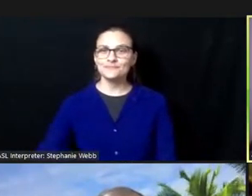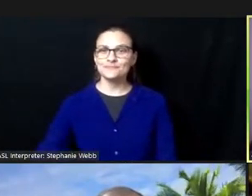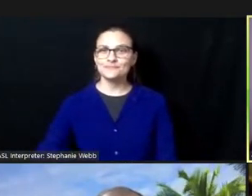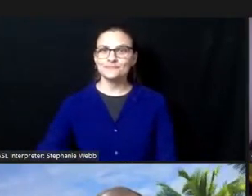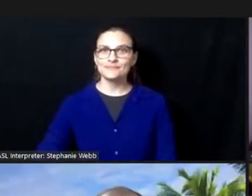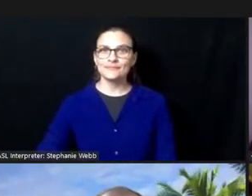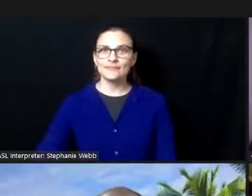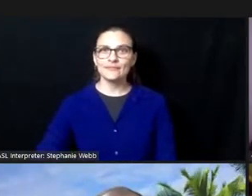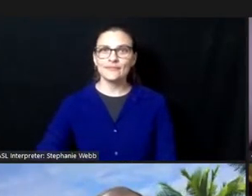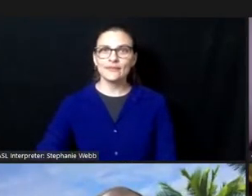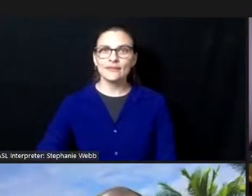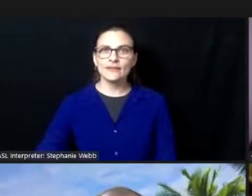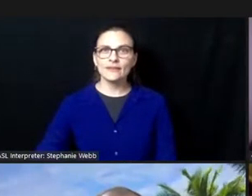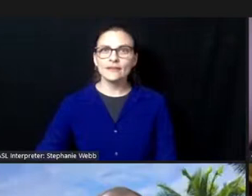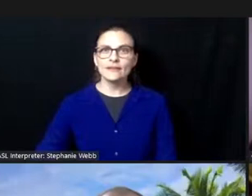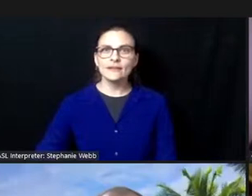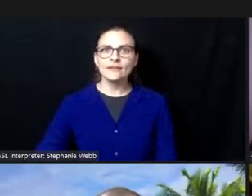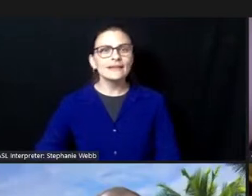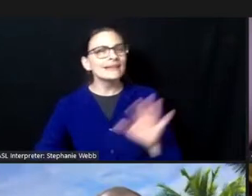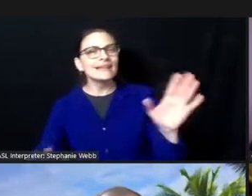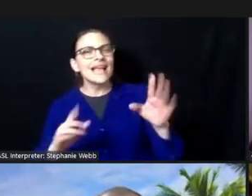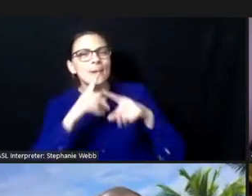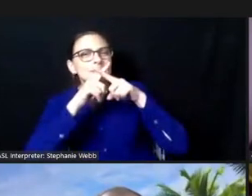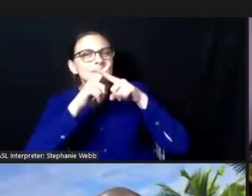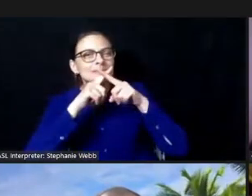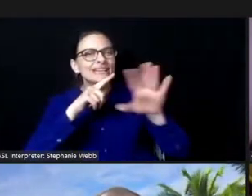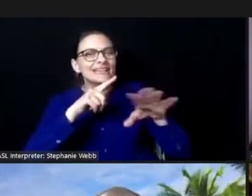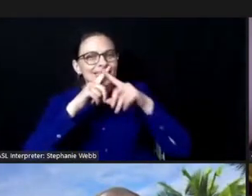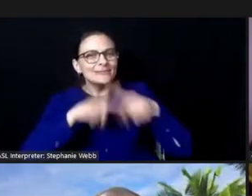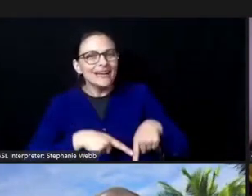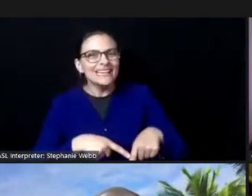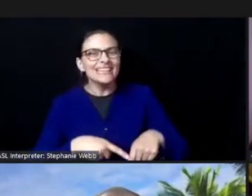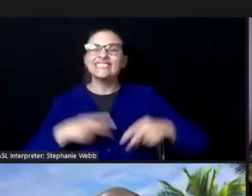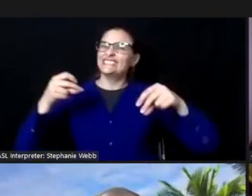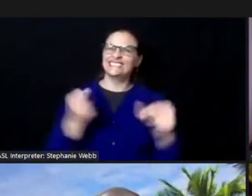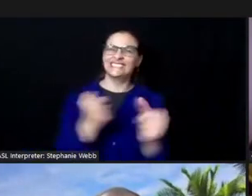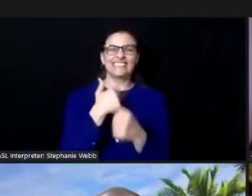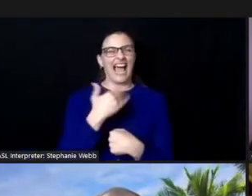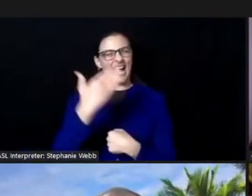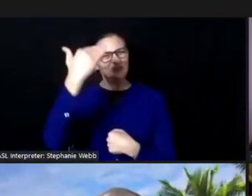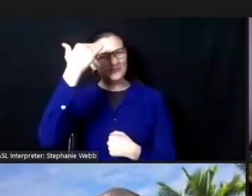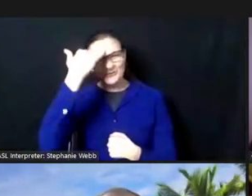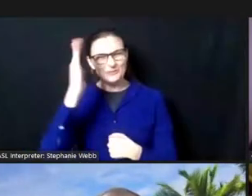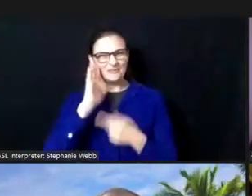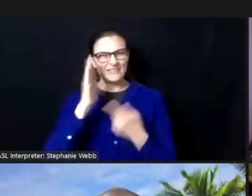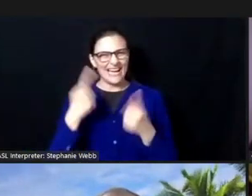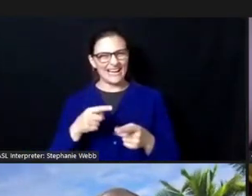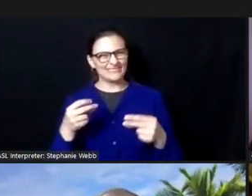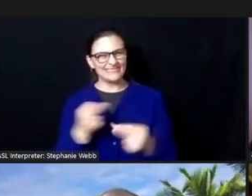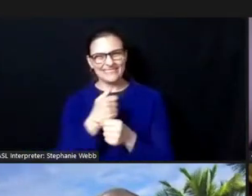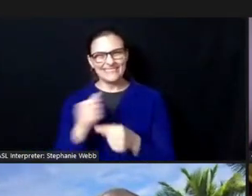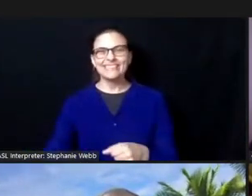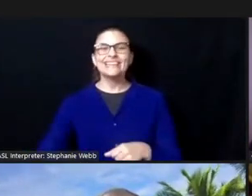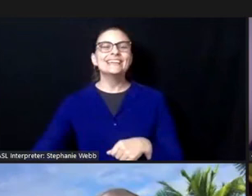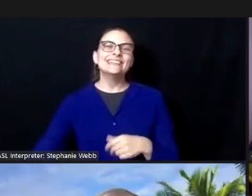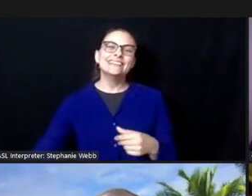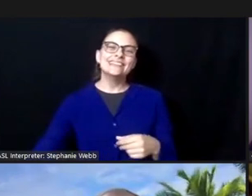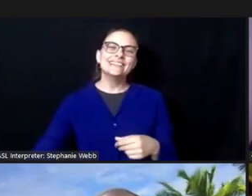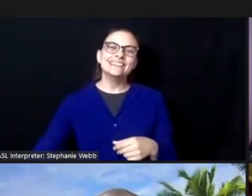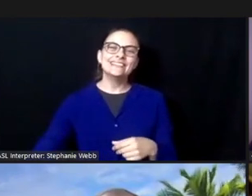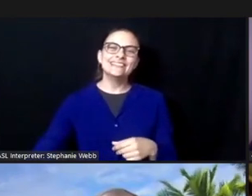We can't hear you, Alan. There you go, sorry. I knew I was going to do that. I'm Alan Patton. I live in Peachtree City,